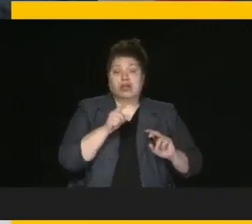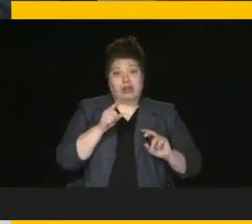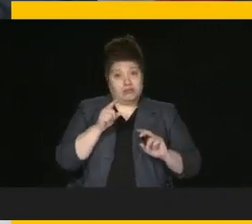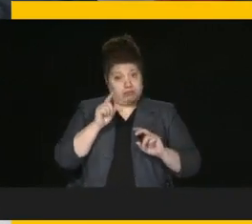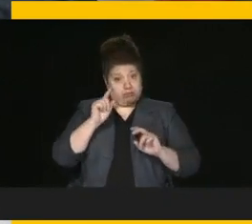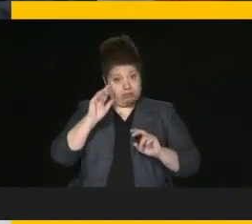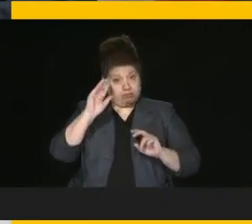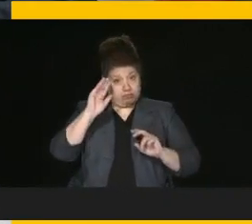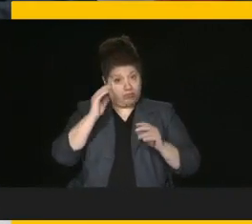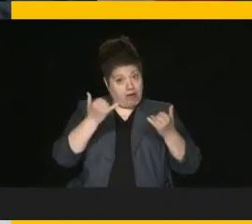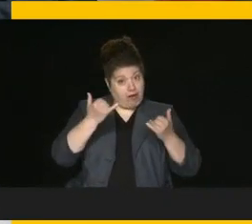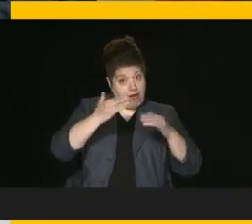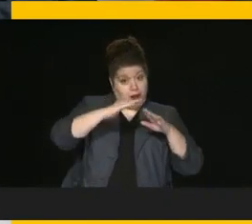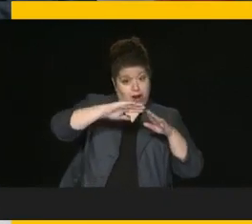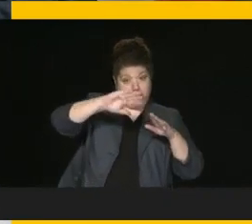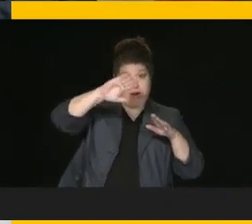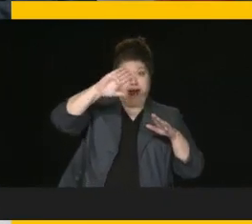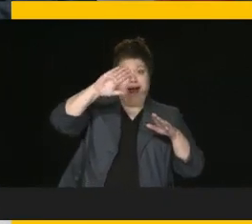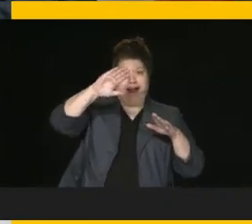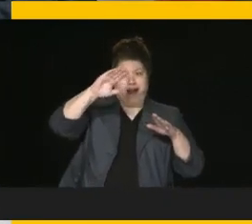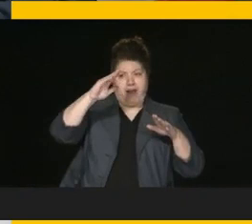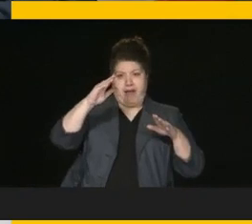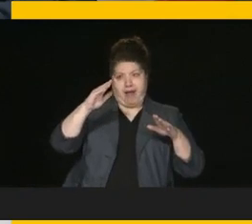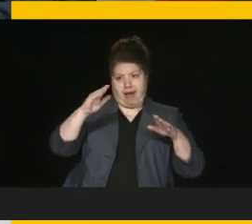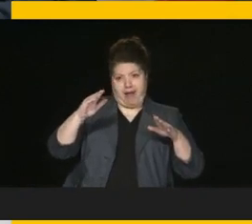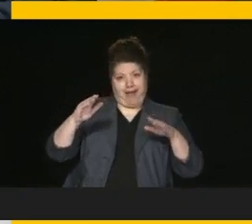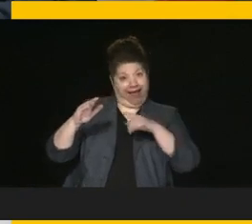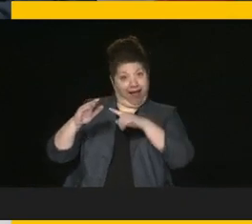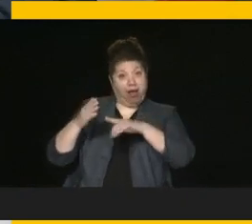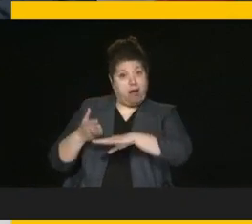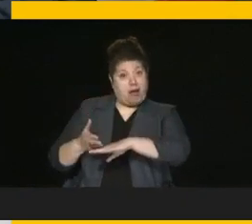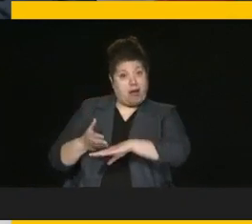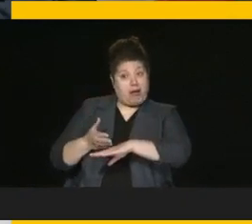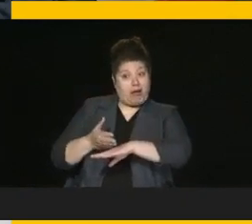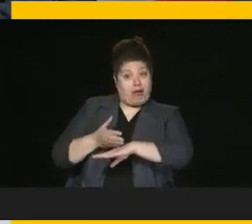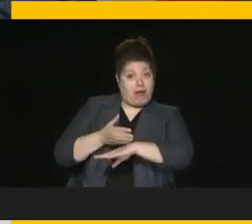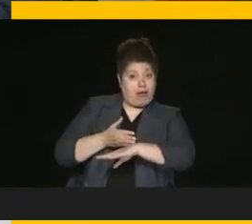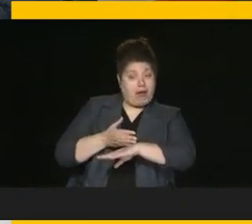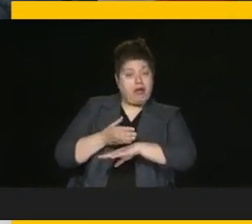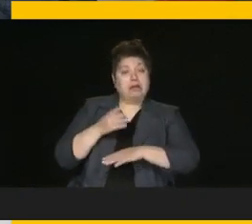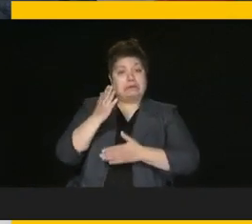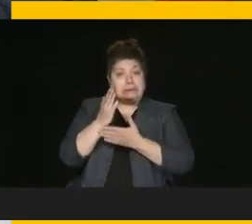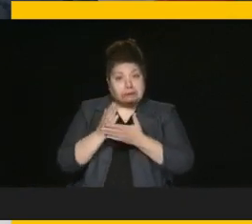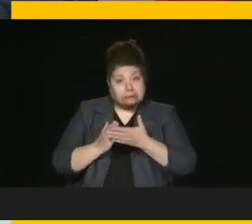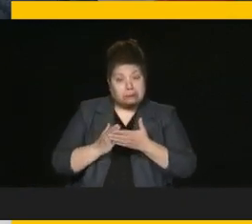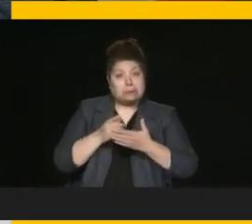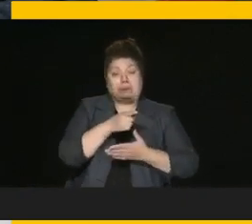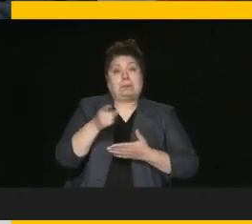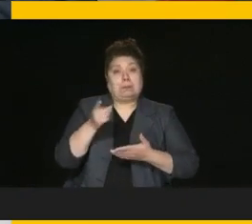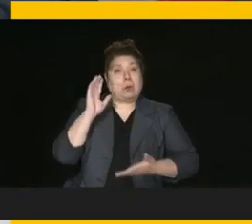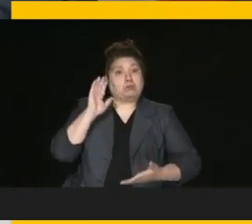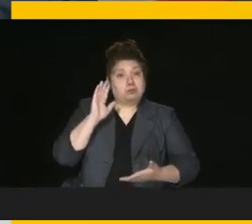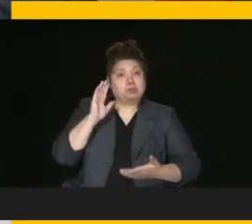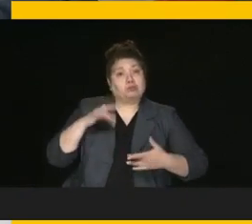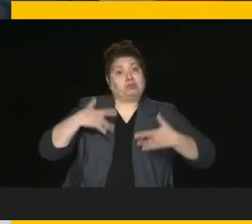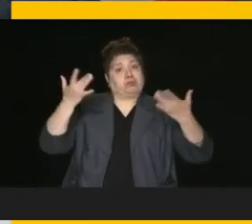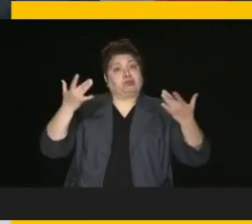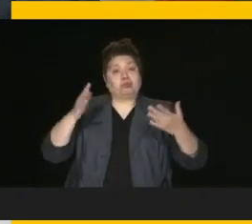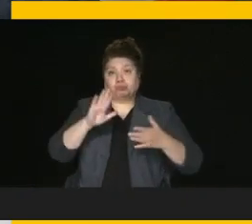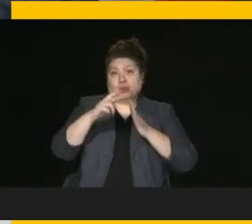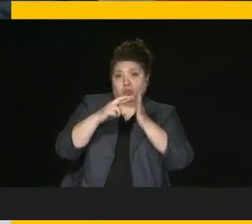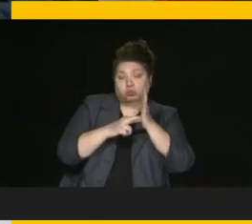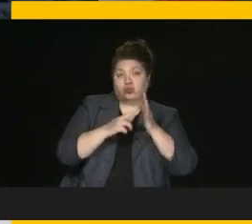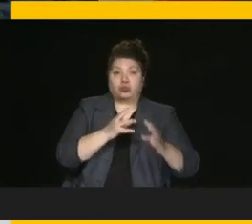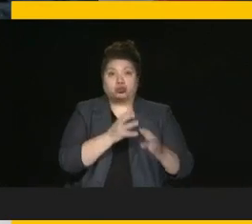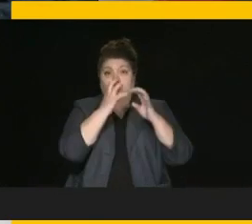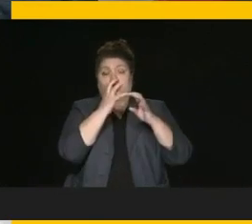curve, we may be able to relax some measures, but it will be up to the provinces and territories and their health authorities to make a